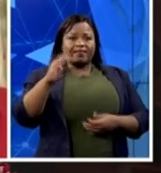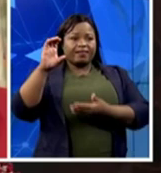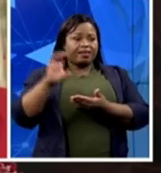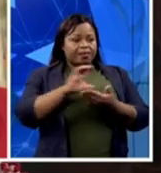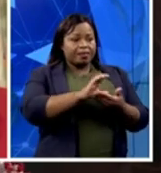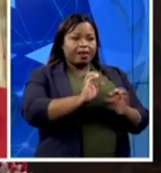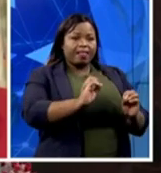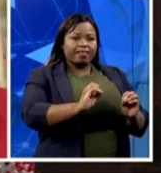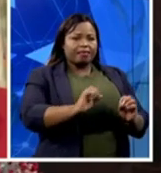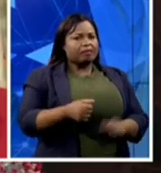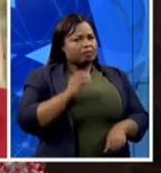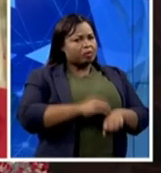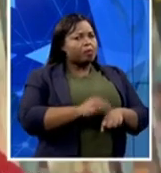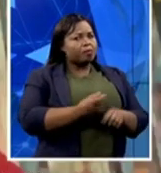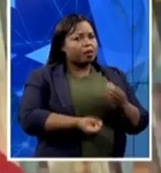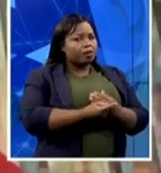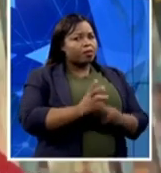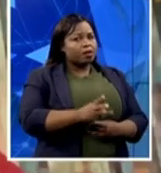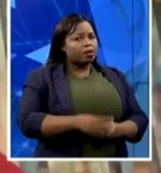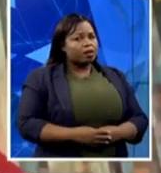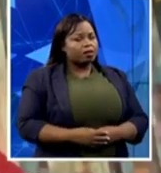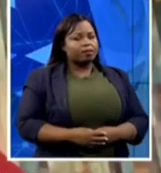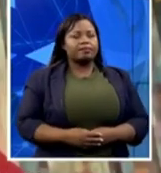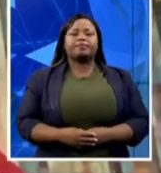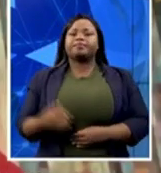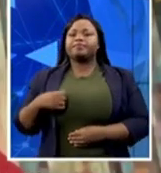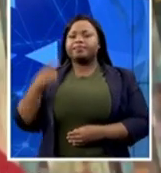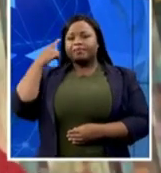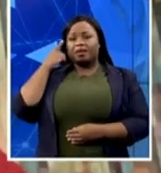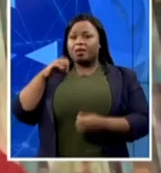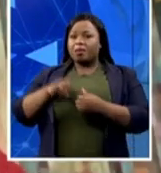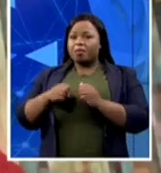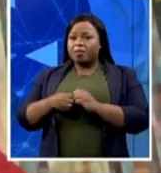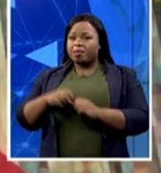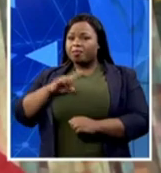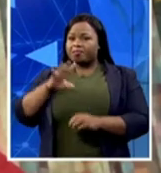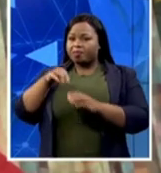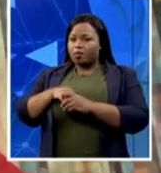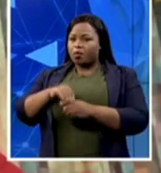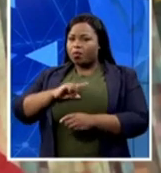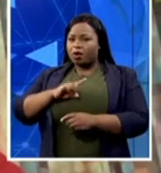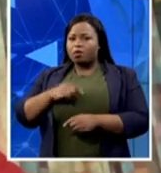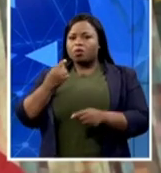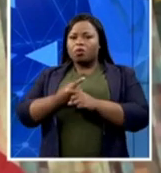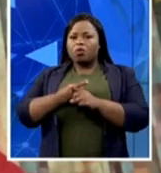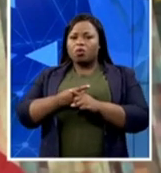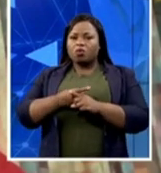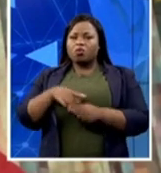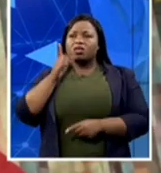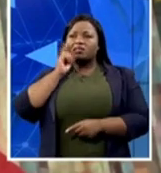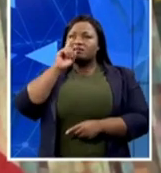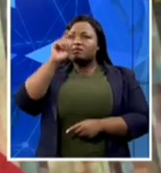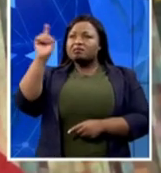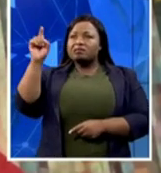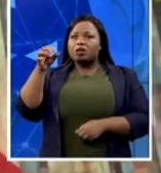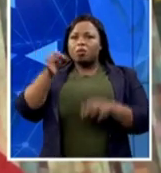I think part of the problem is that we've been looking up to the politicians for providing sound leadership. And